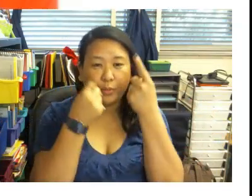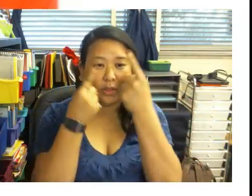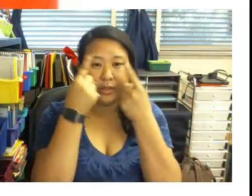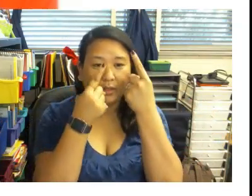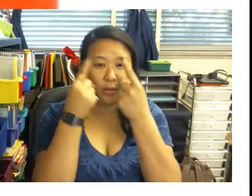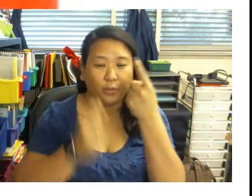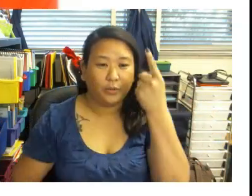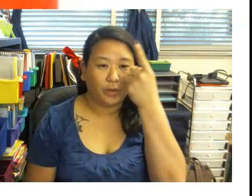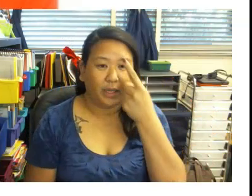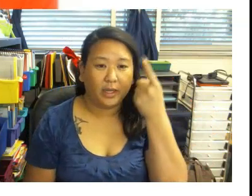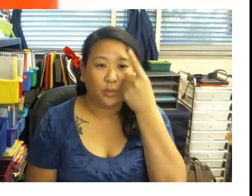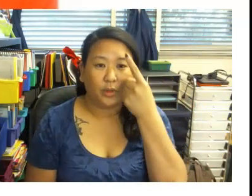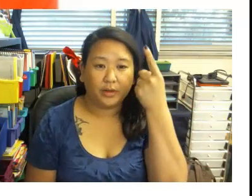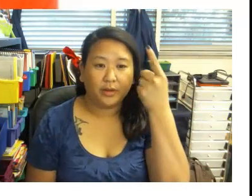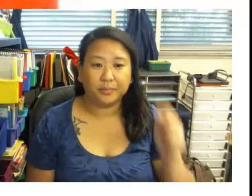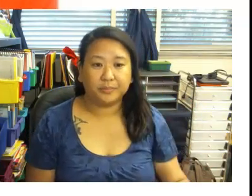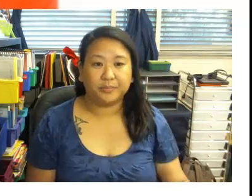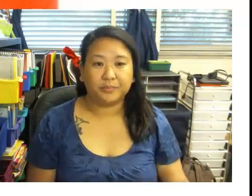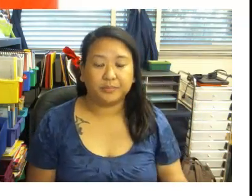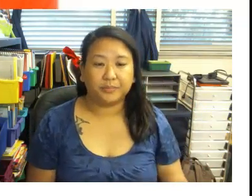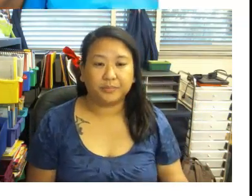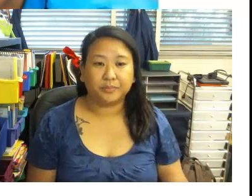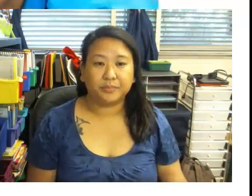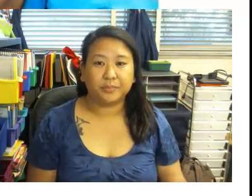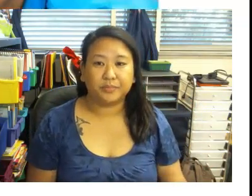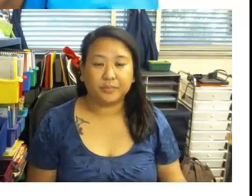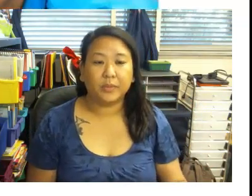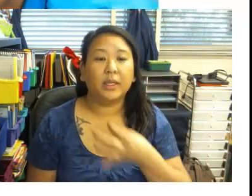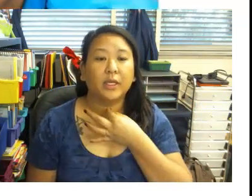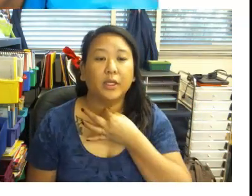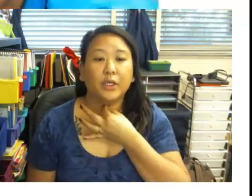To wonder, or with one hand, wonder.